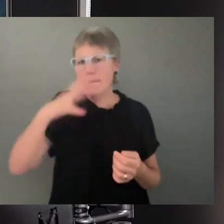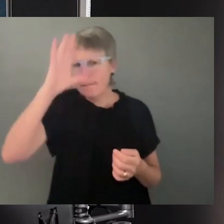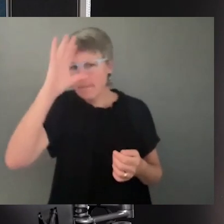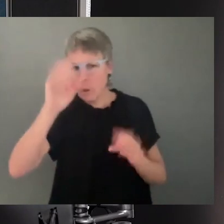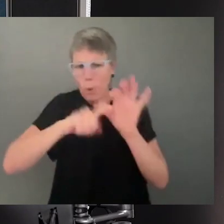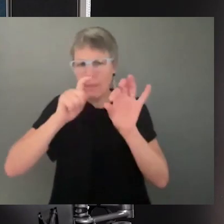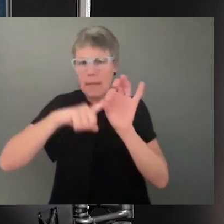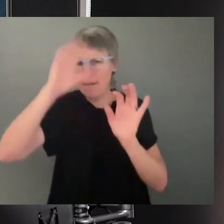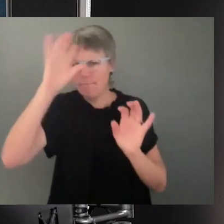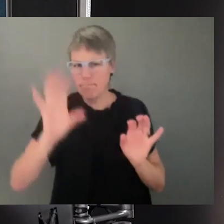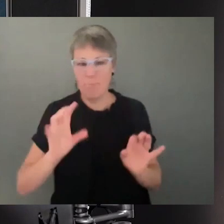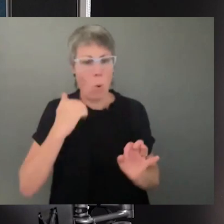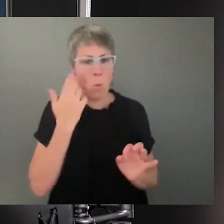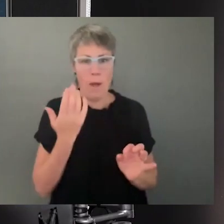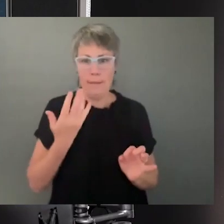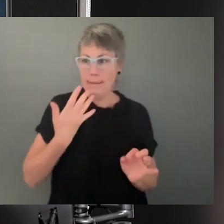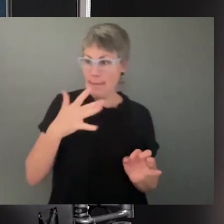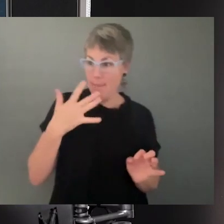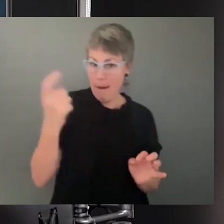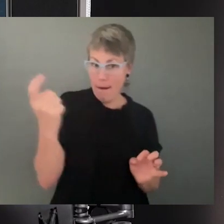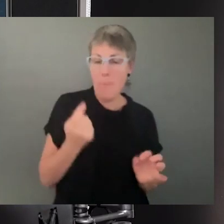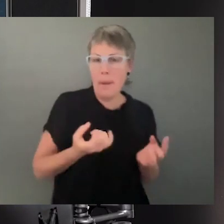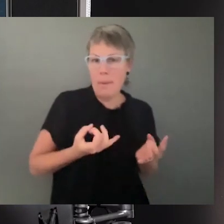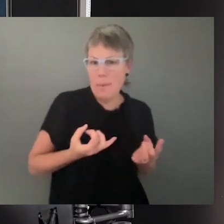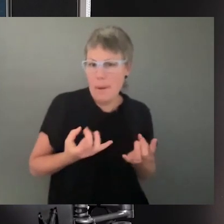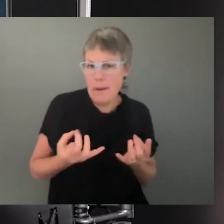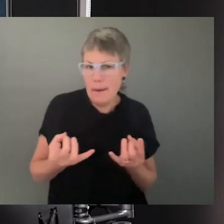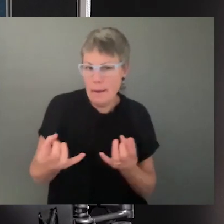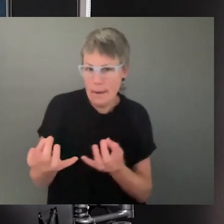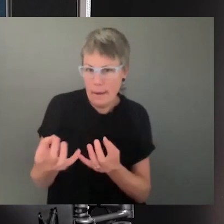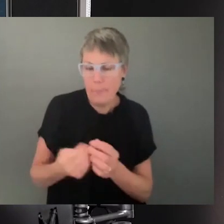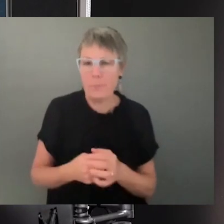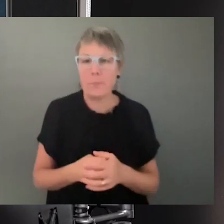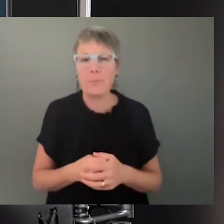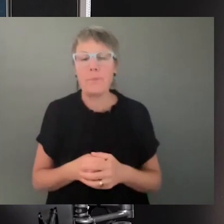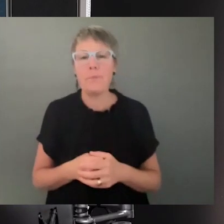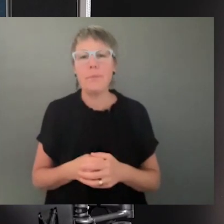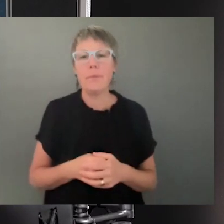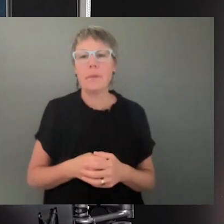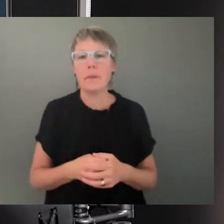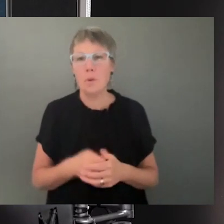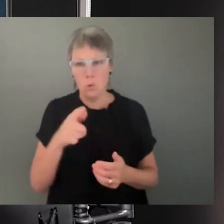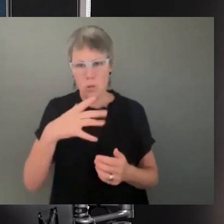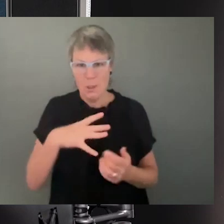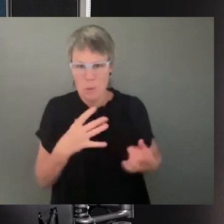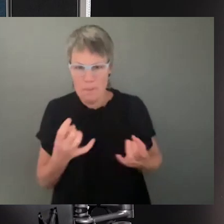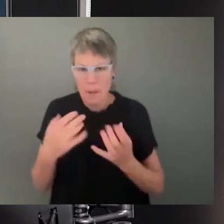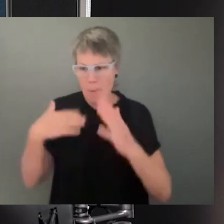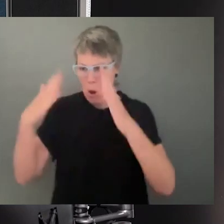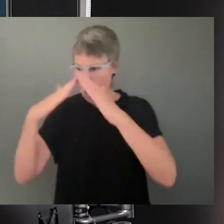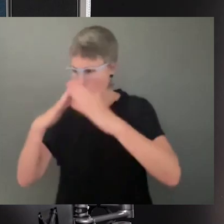o'clock ABC News. After that, what's in your emergency kit, and is everyone and everything thought